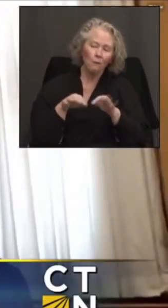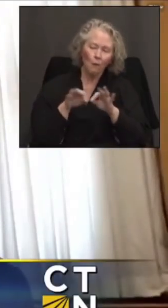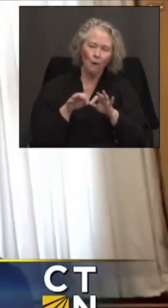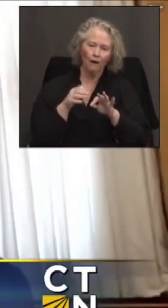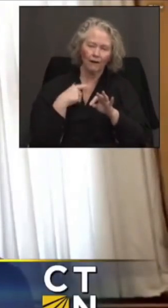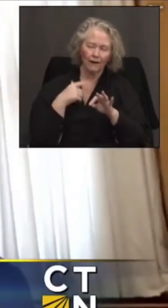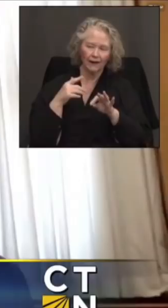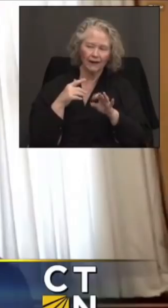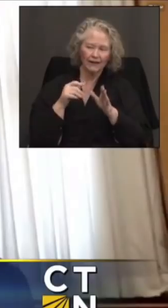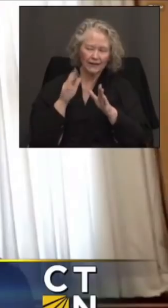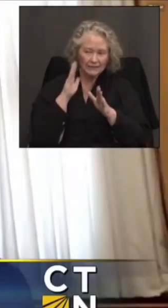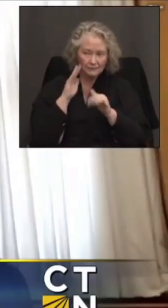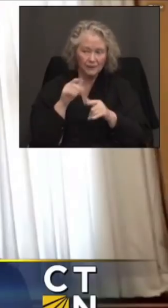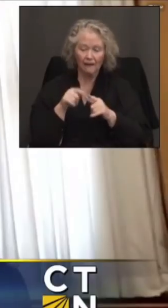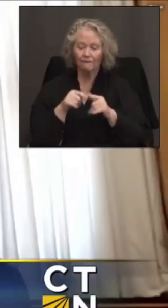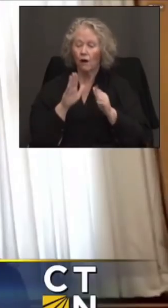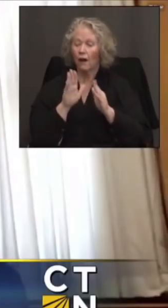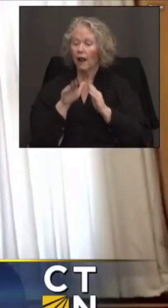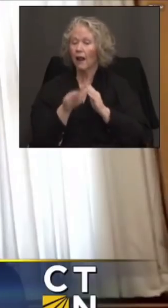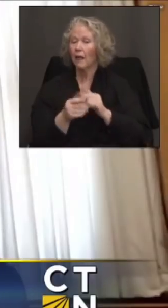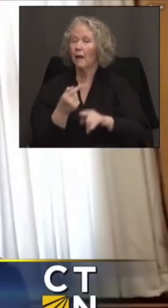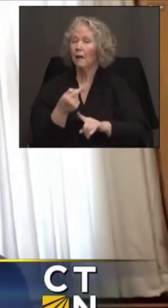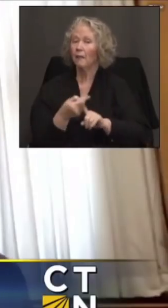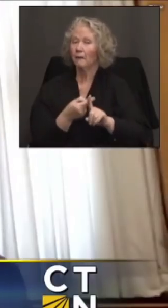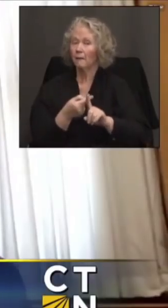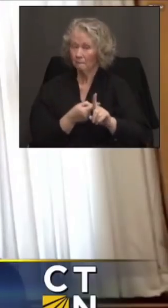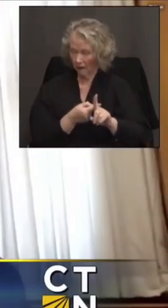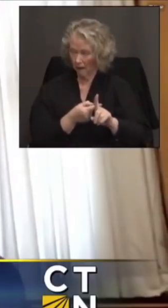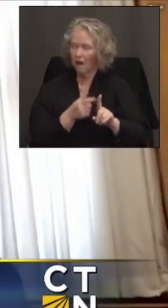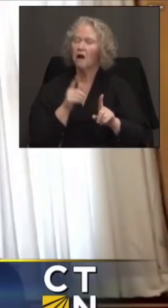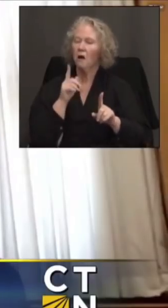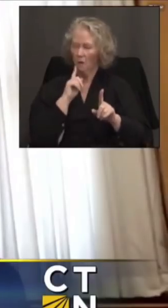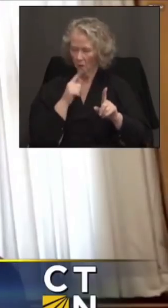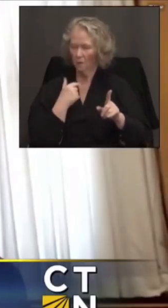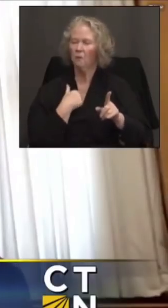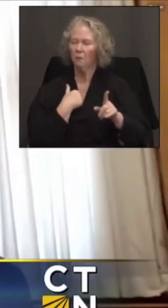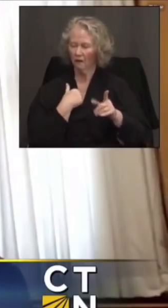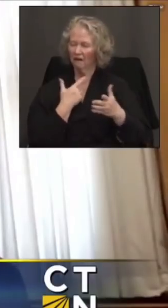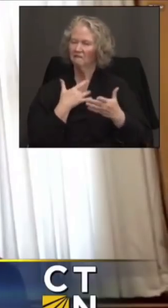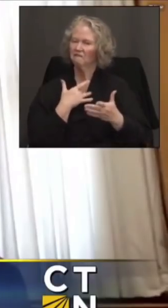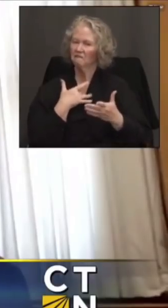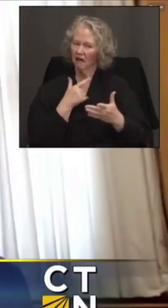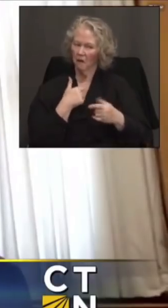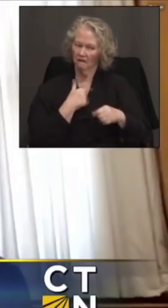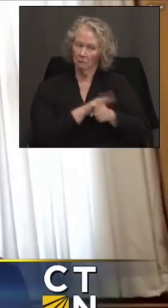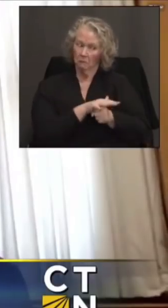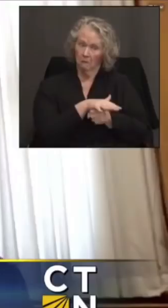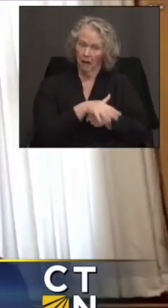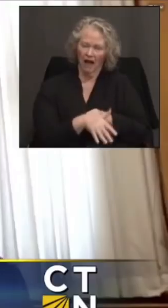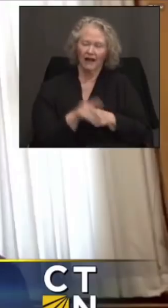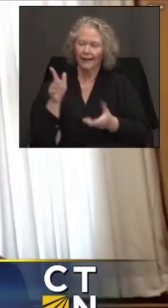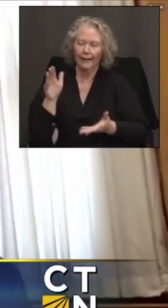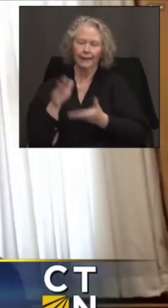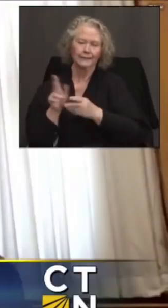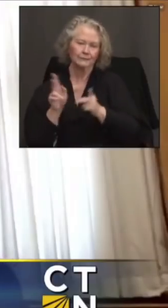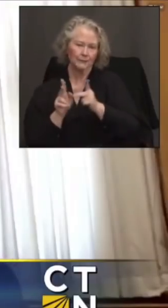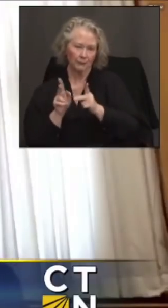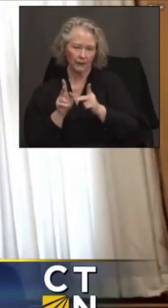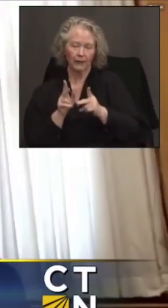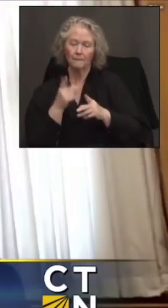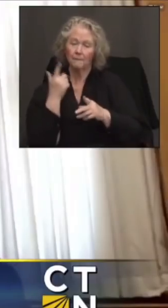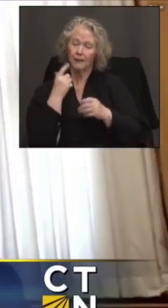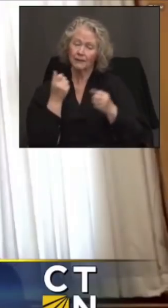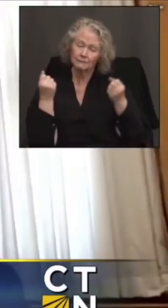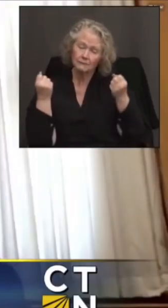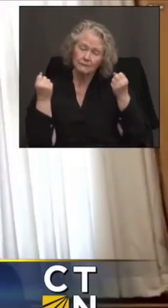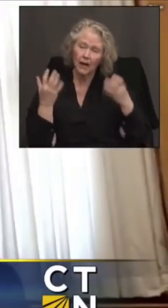that's what we had been expecting for a while now. And I think we're starting to see evidence of that. As providers have put more appointment